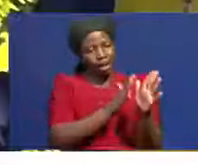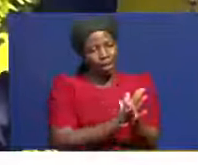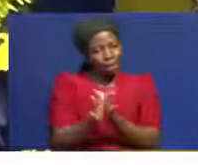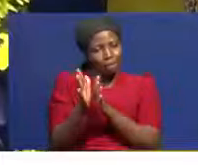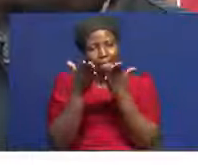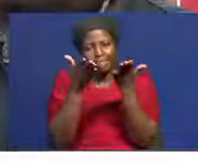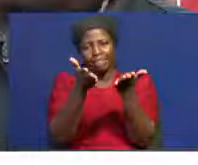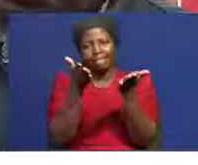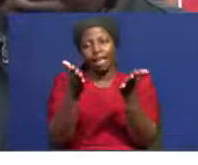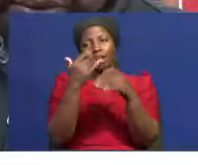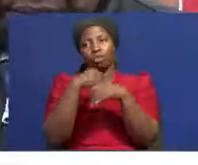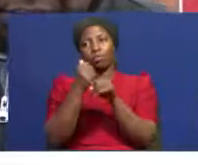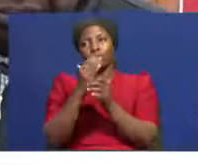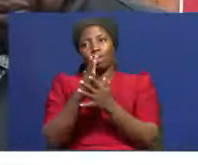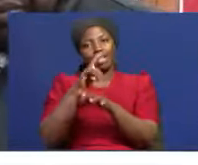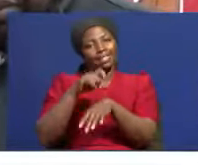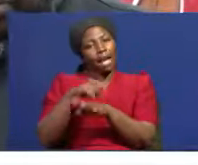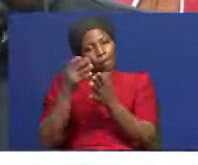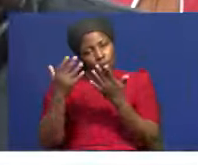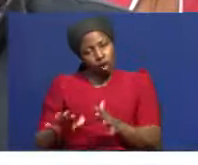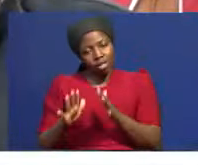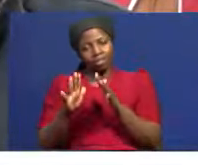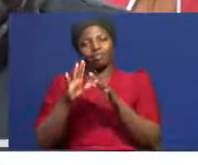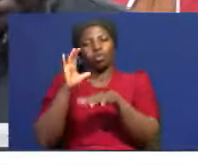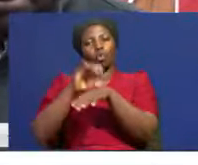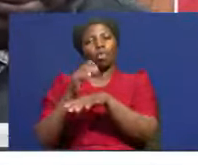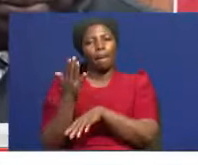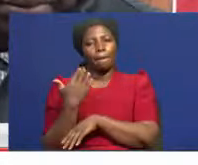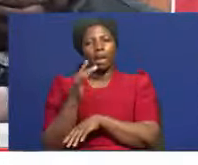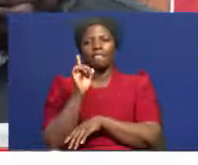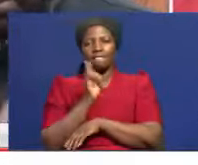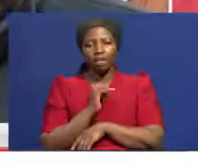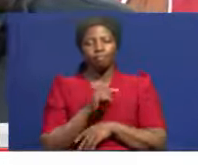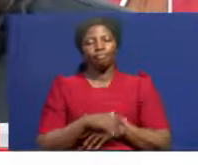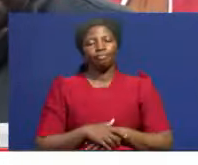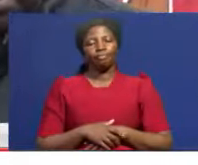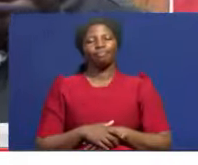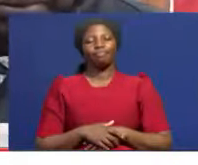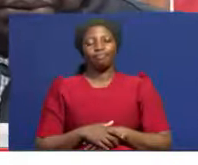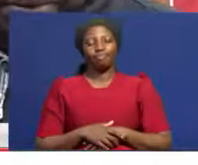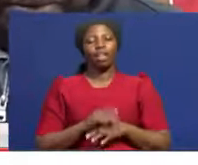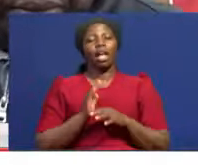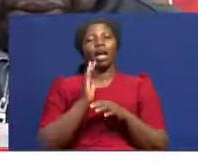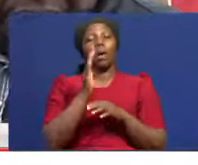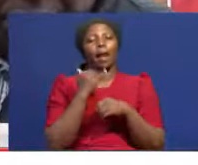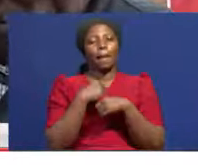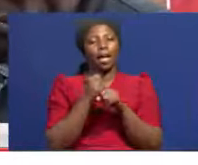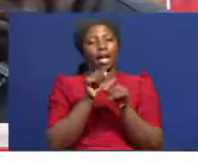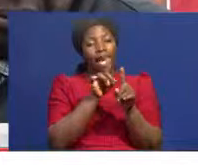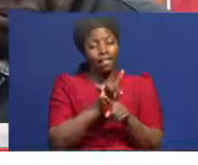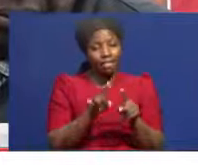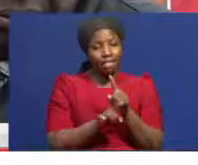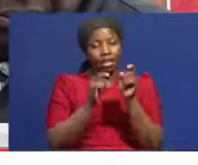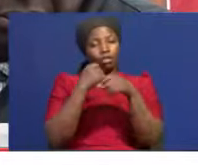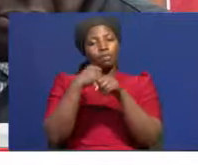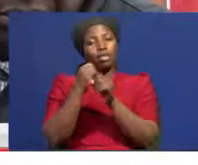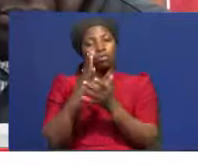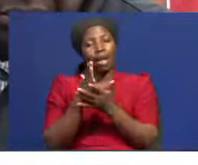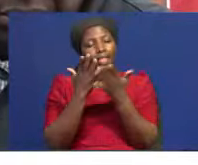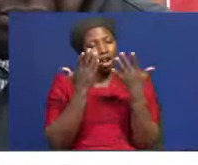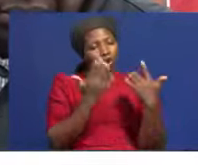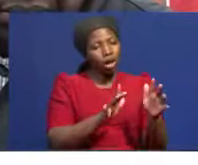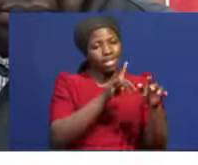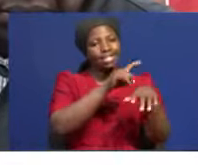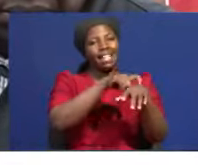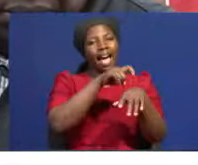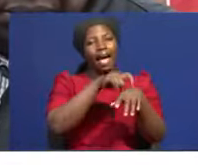agreed that we shall put in all strategies that are there to recover on the time that we have lost. I know our teachers